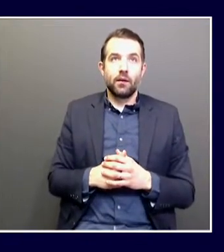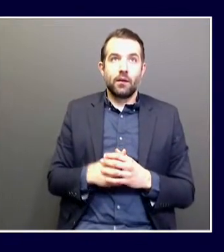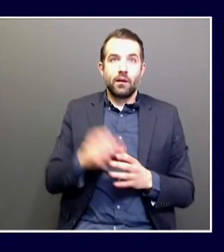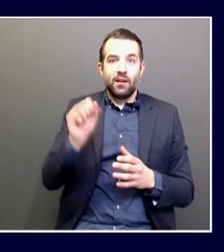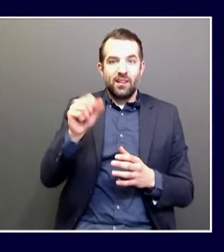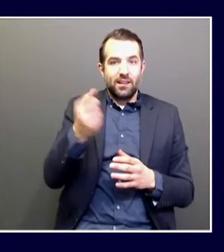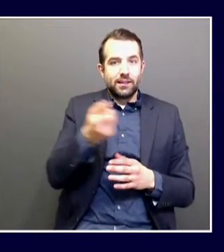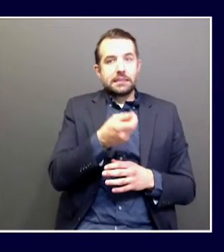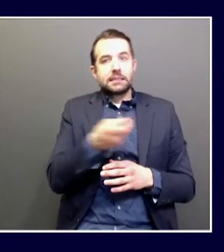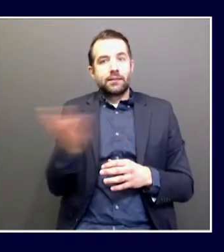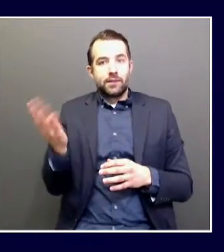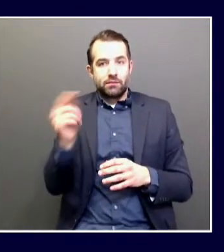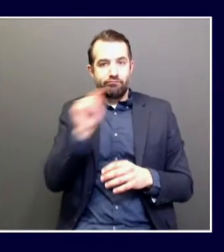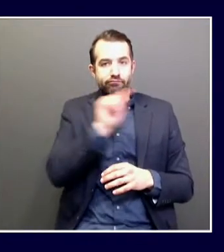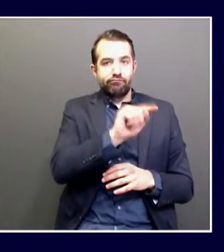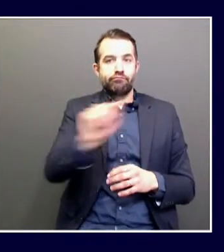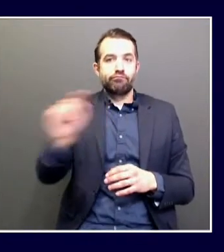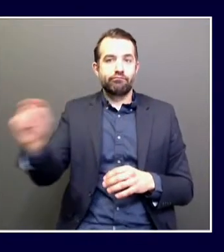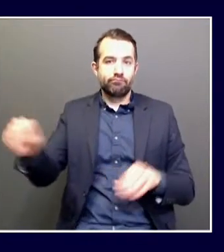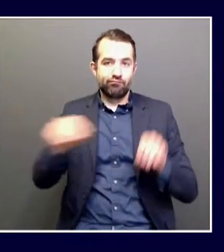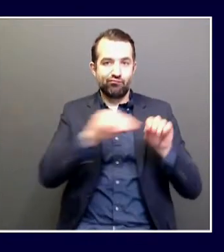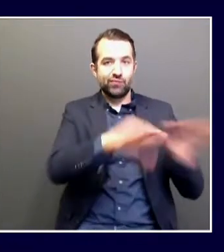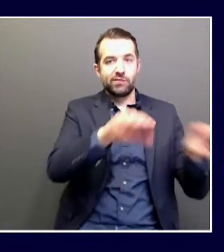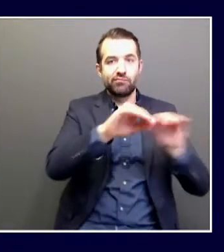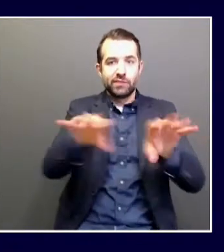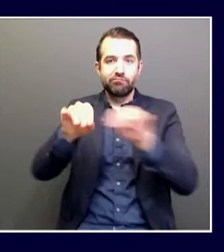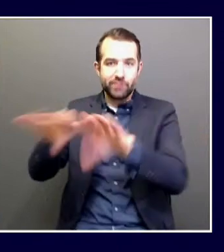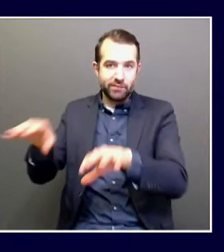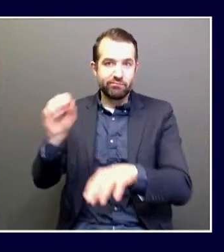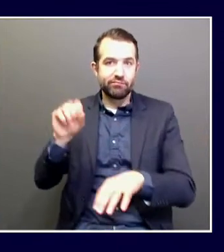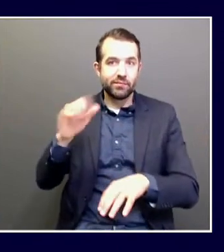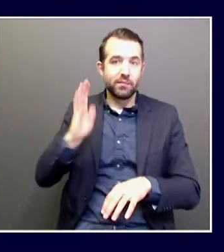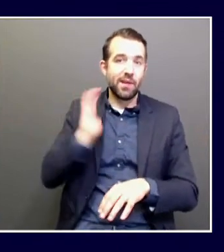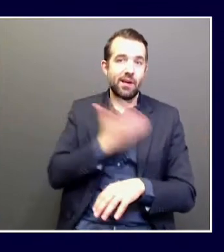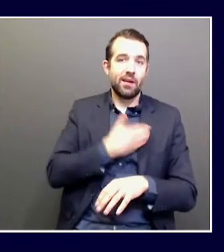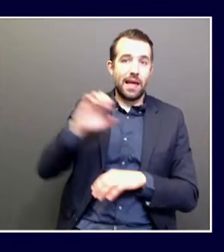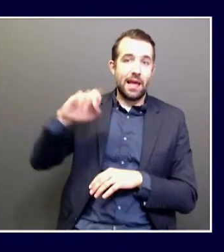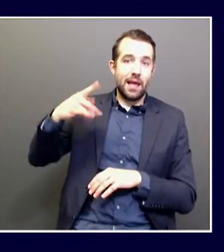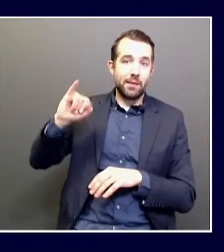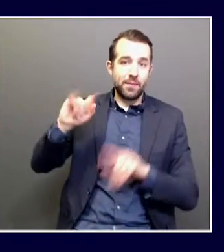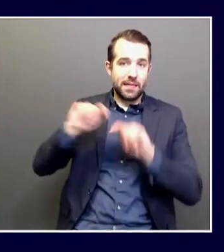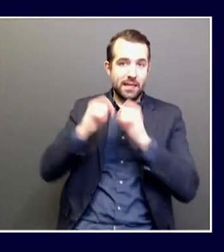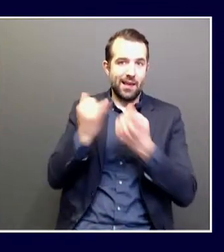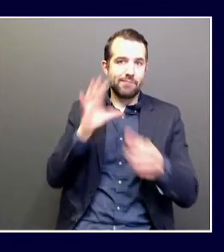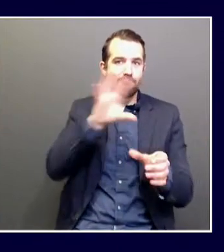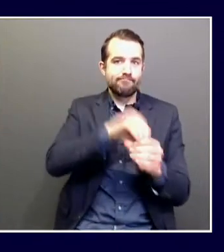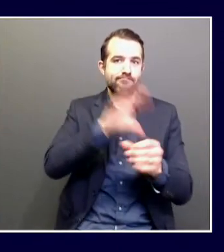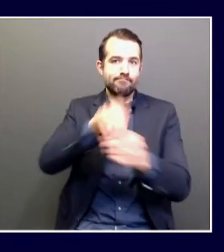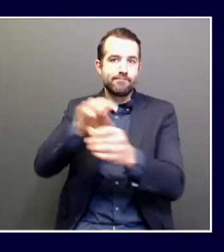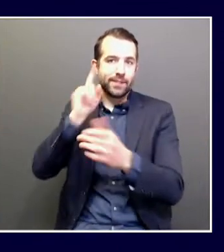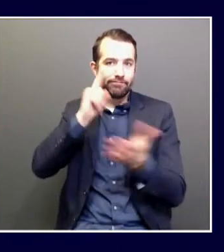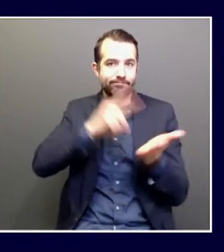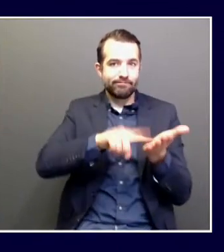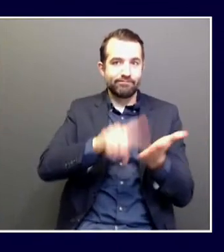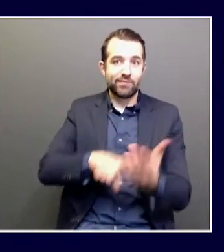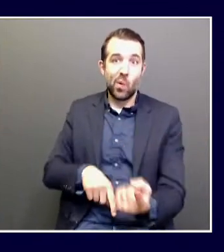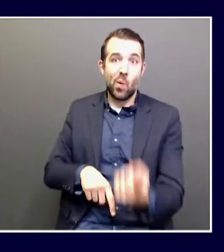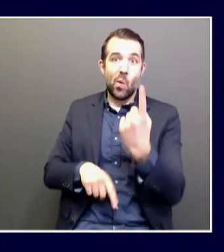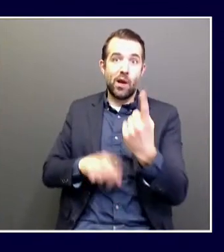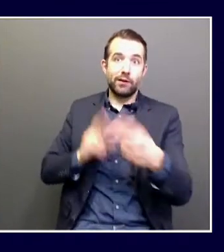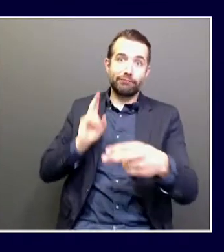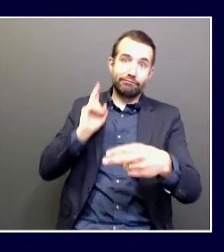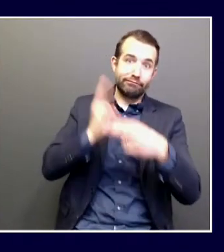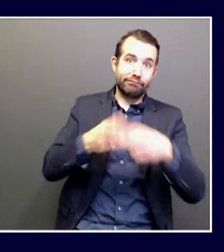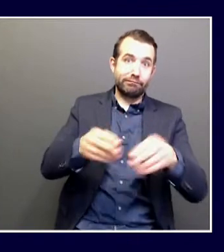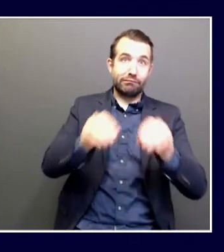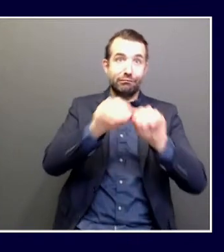that our field epidemiology team are working with. None in particular, however, to shine a spotlight on.